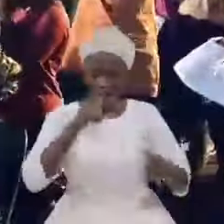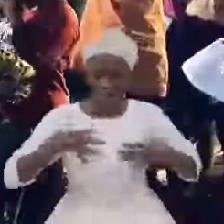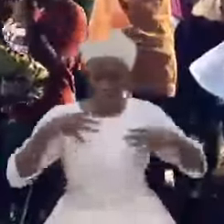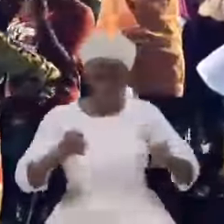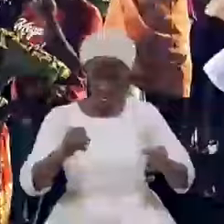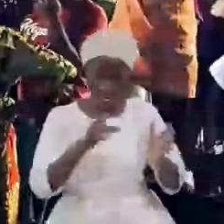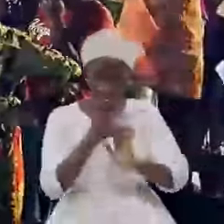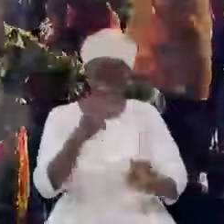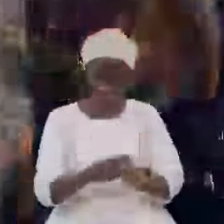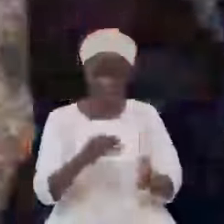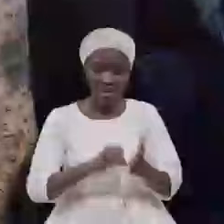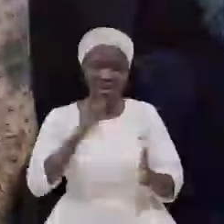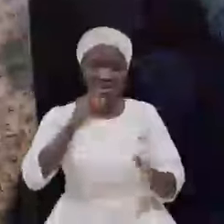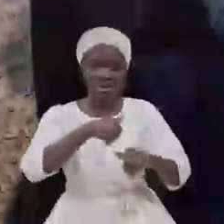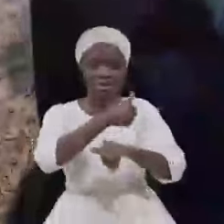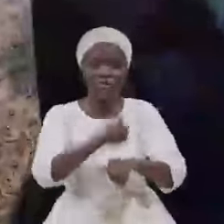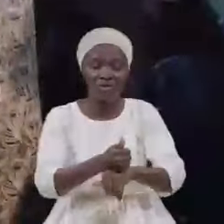life in Jesus' name. Amen.